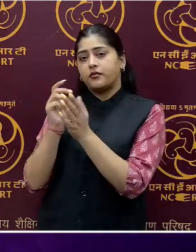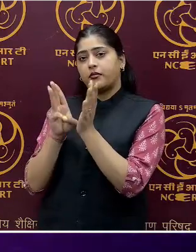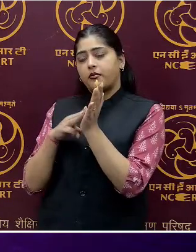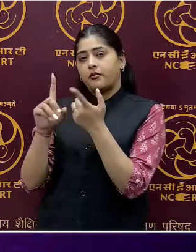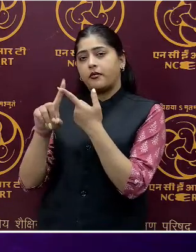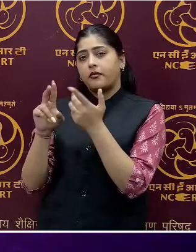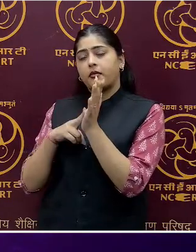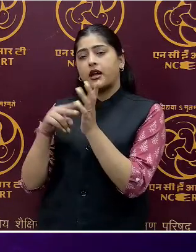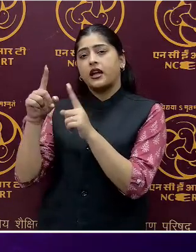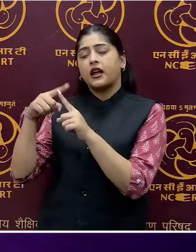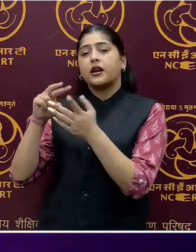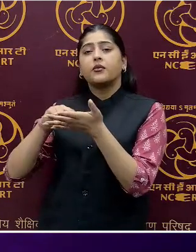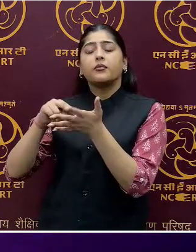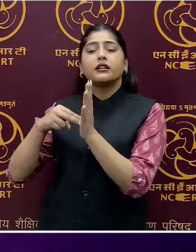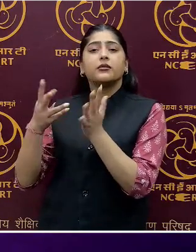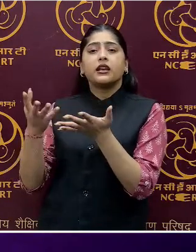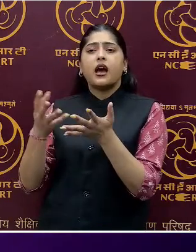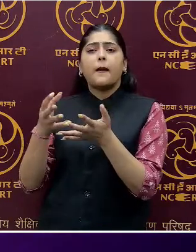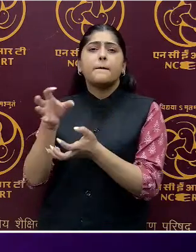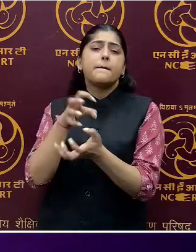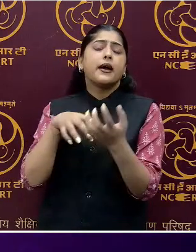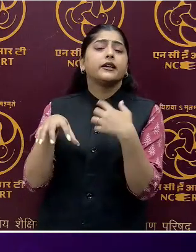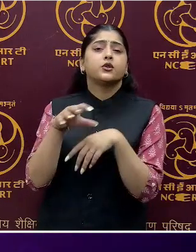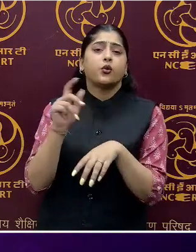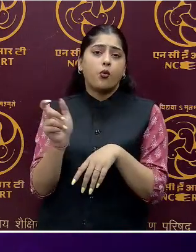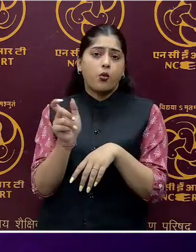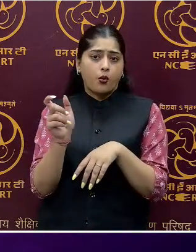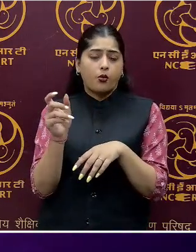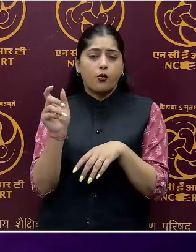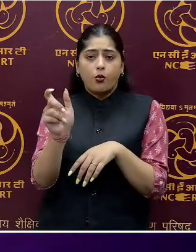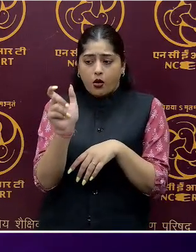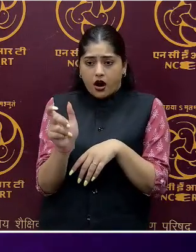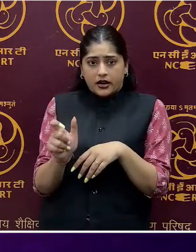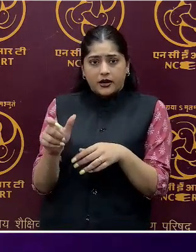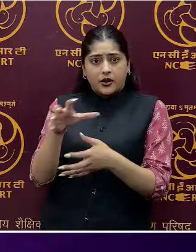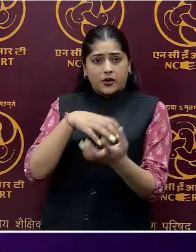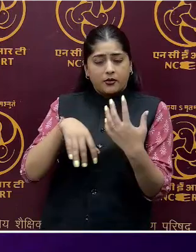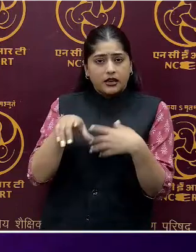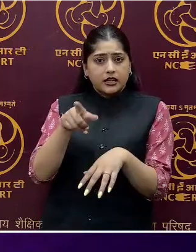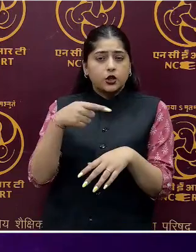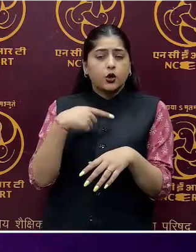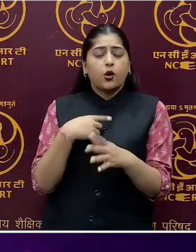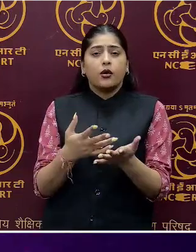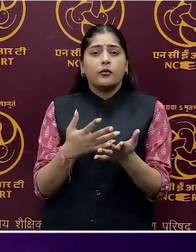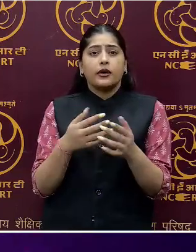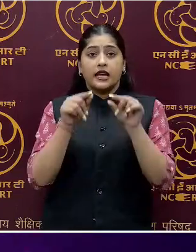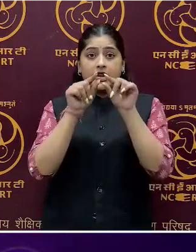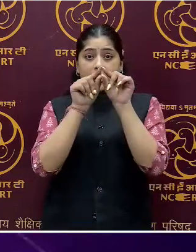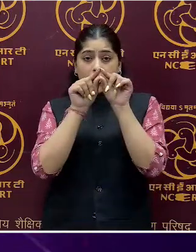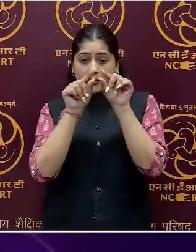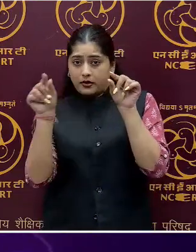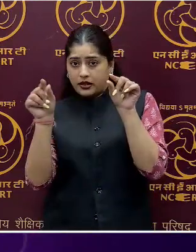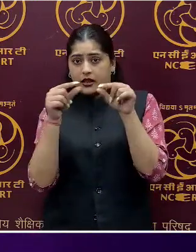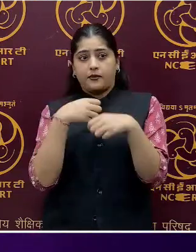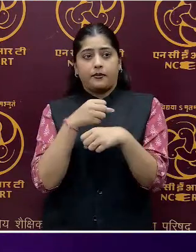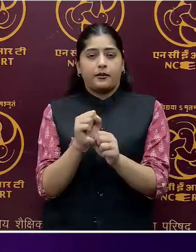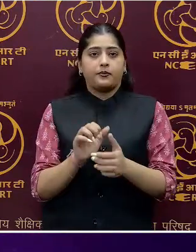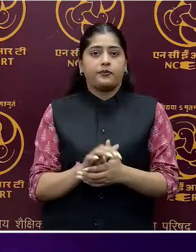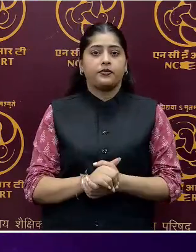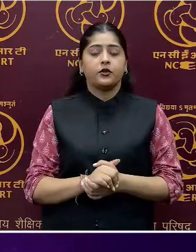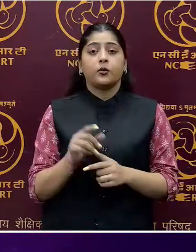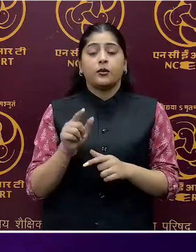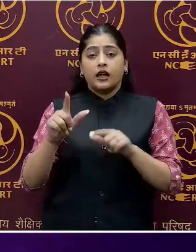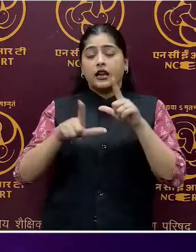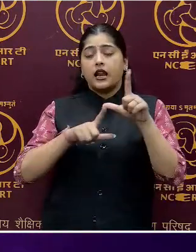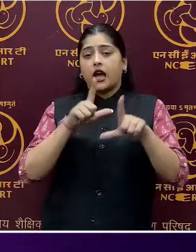jumbled. So we have to jumble them, and then we have to arrange the sensical word that will be, it will be a language. So we